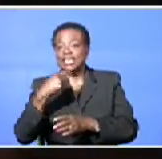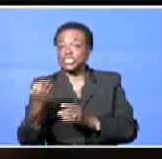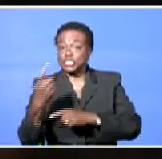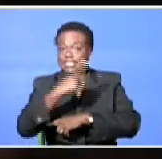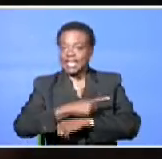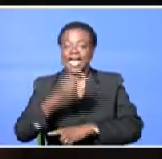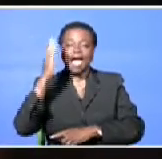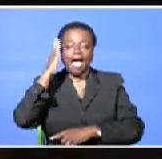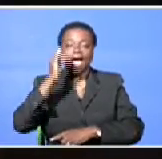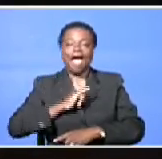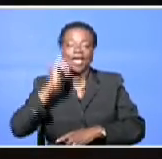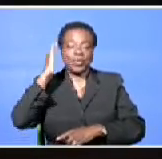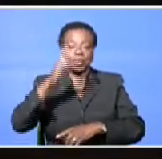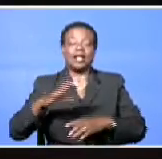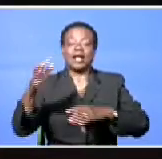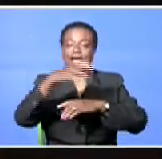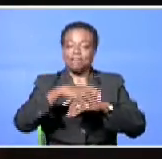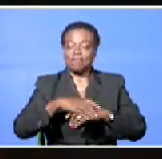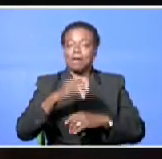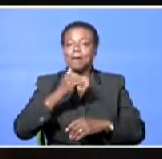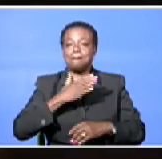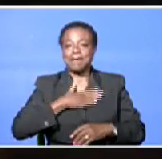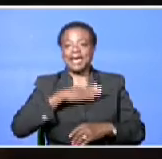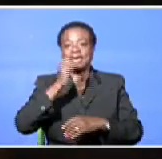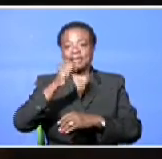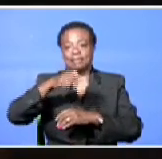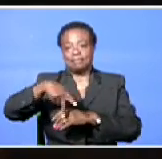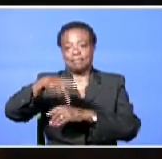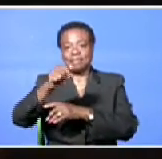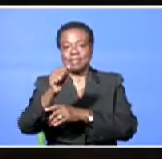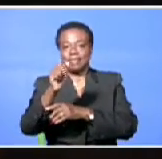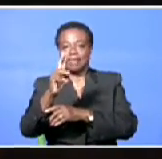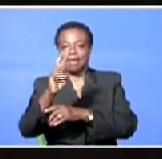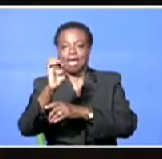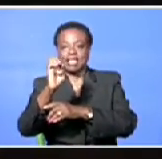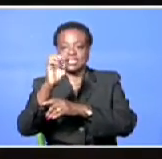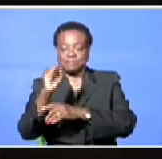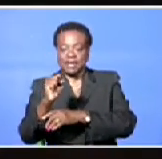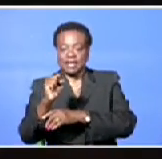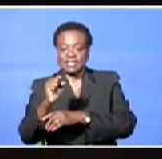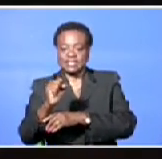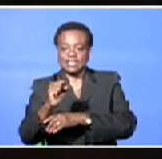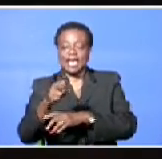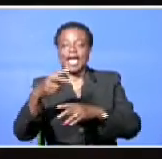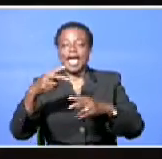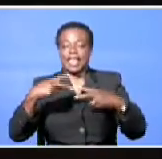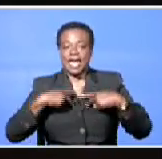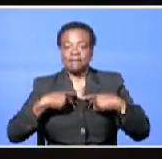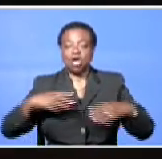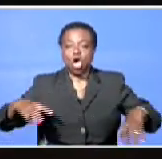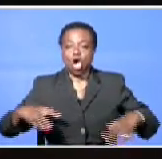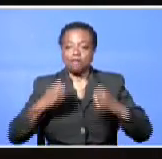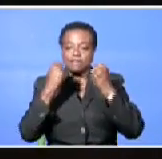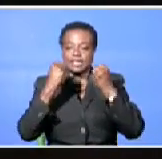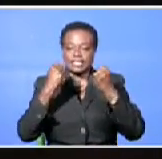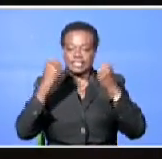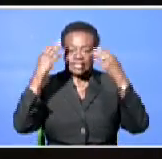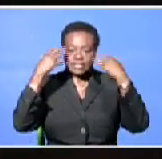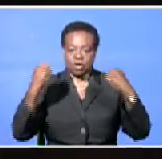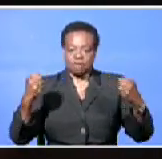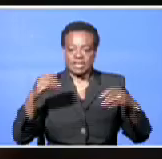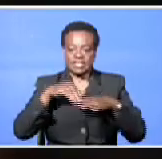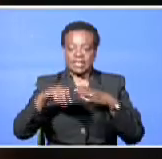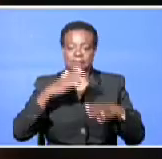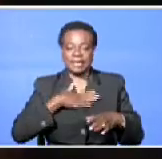And I made those spares today. So just, making sure I have confidence in myself being confident with my shot